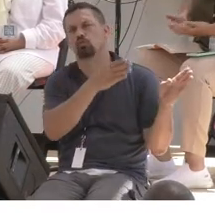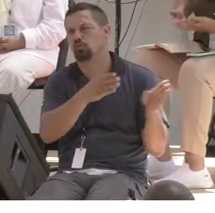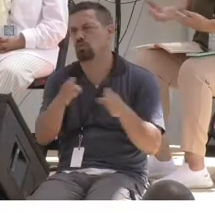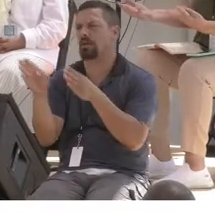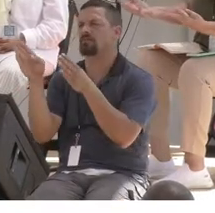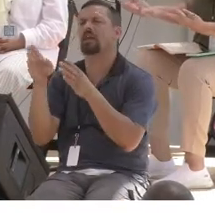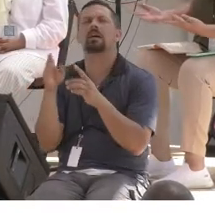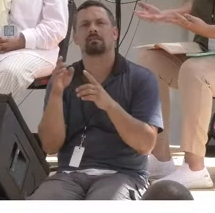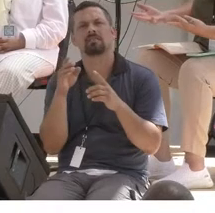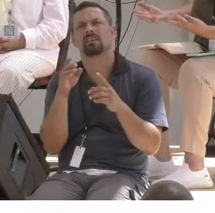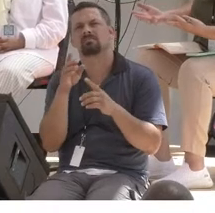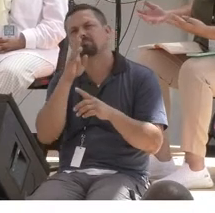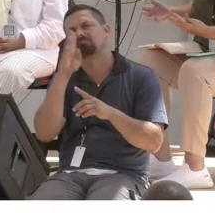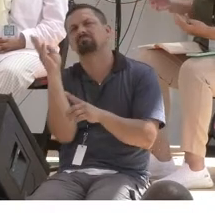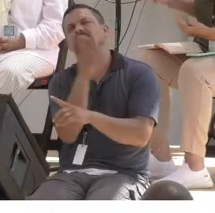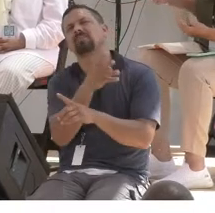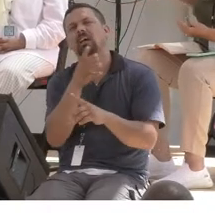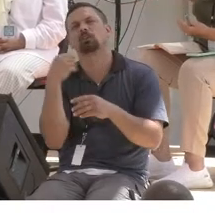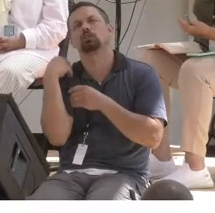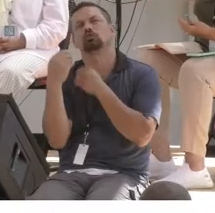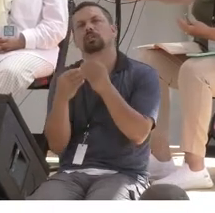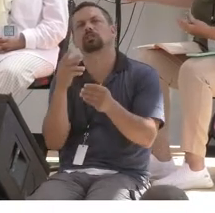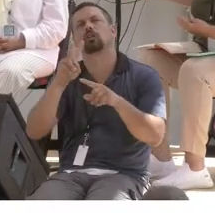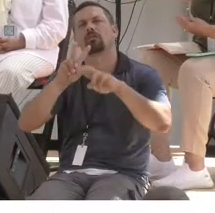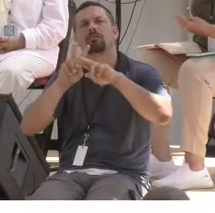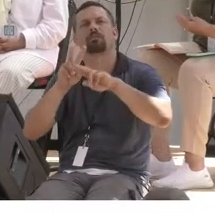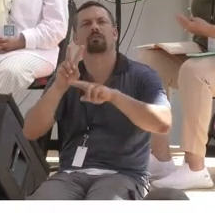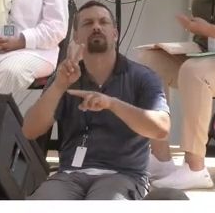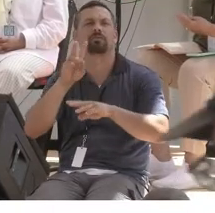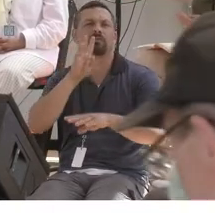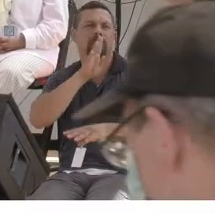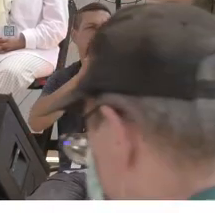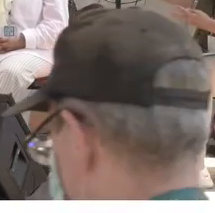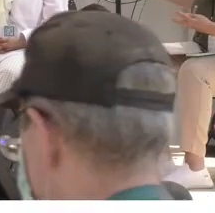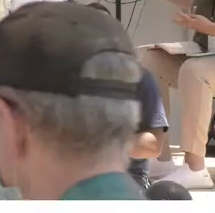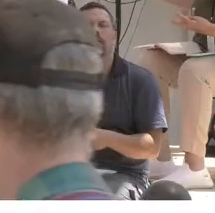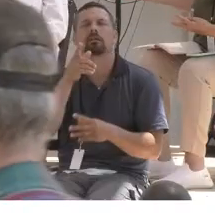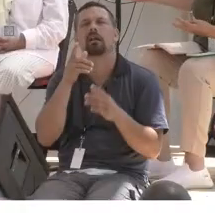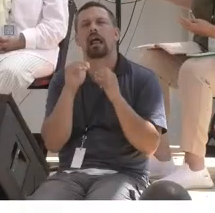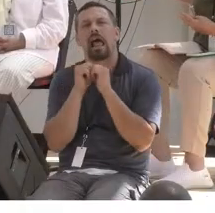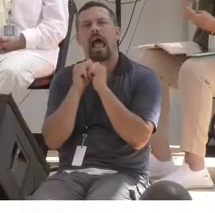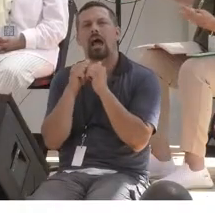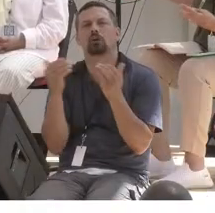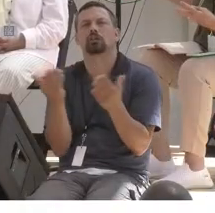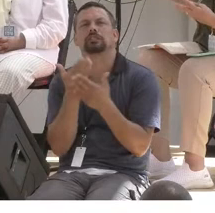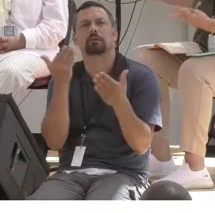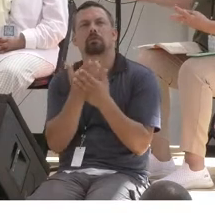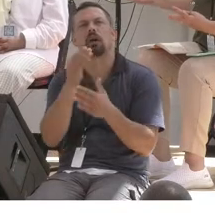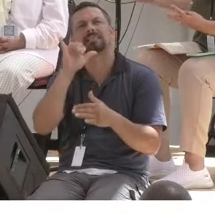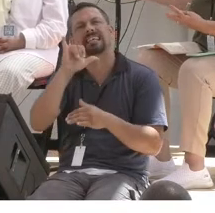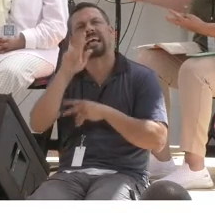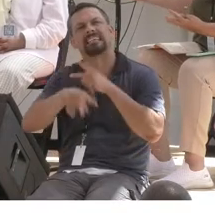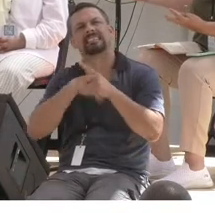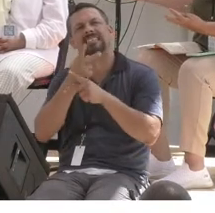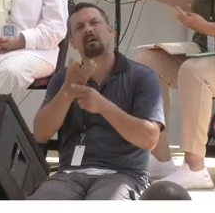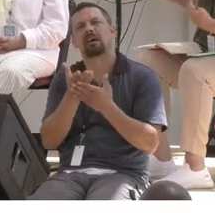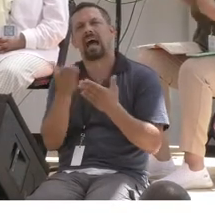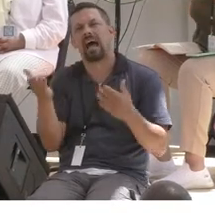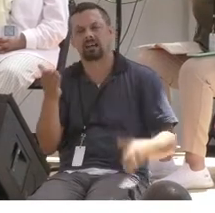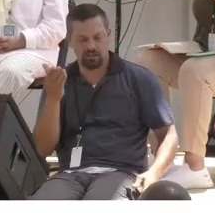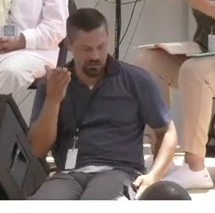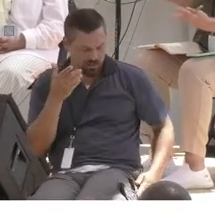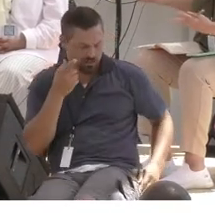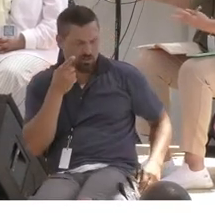the traditional vernacular and how you have contemporized those items that